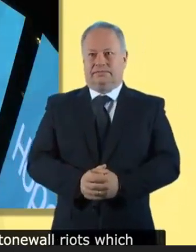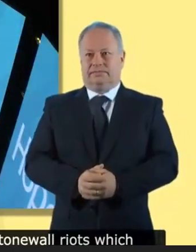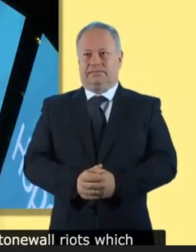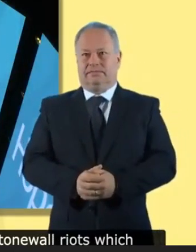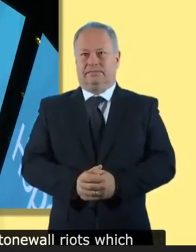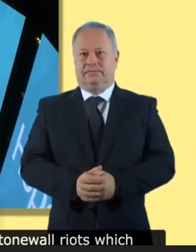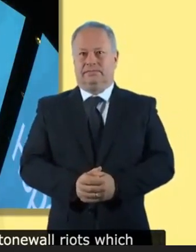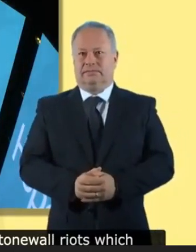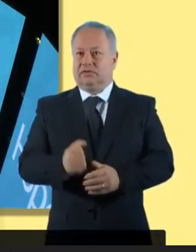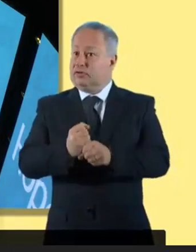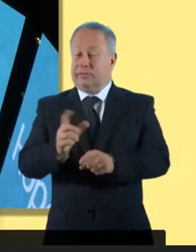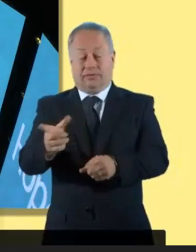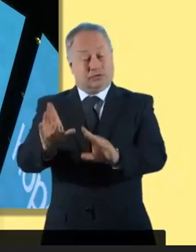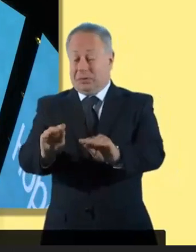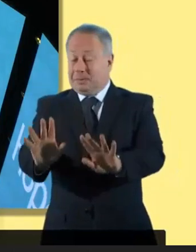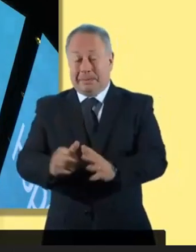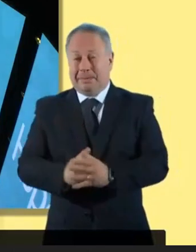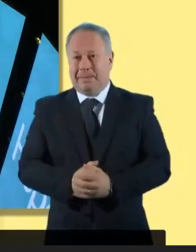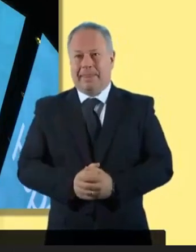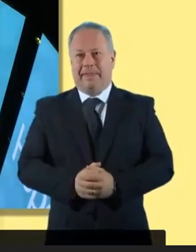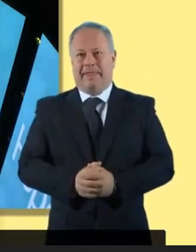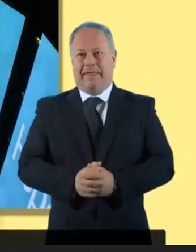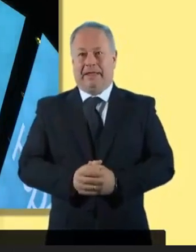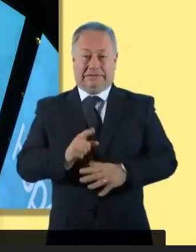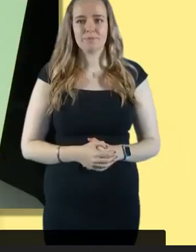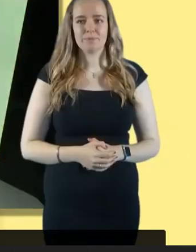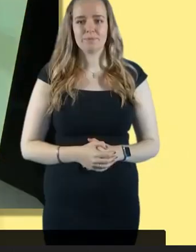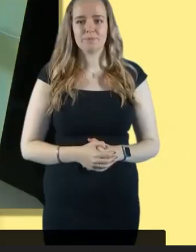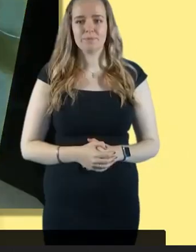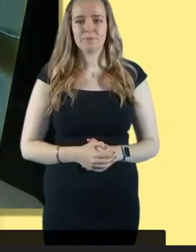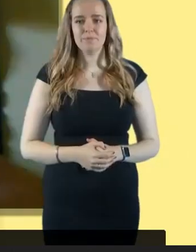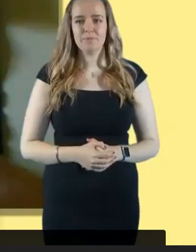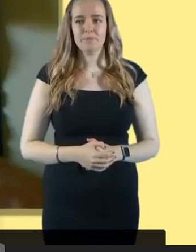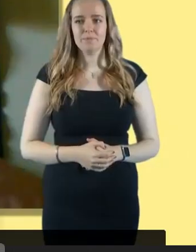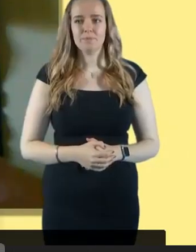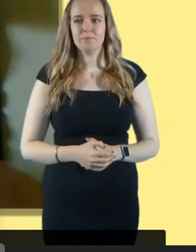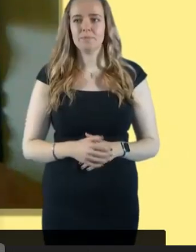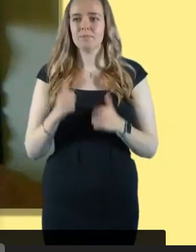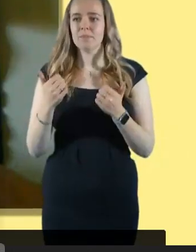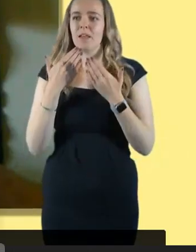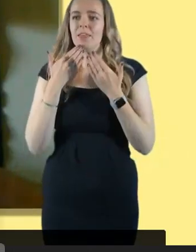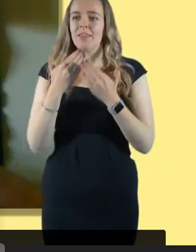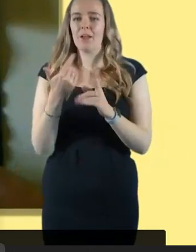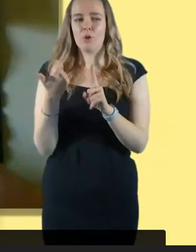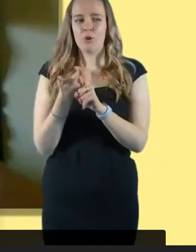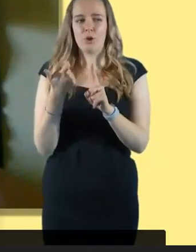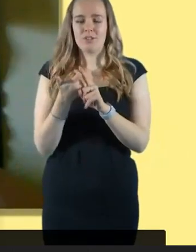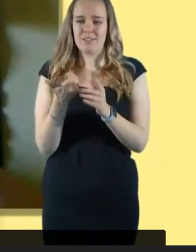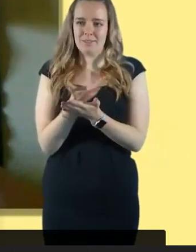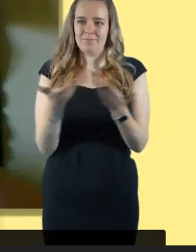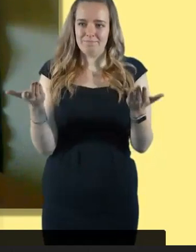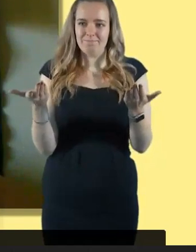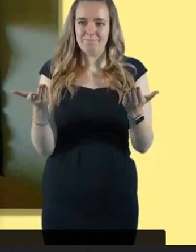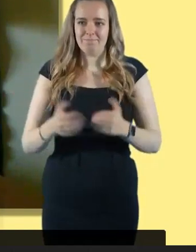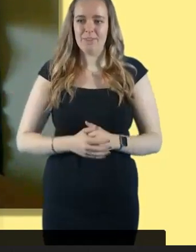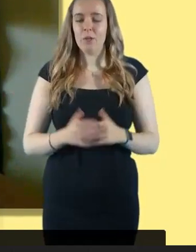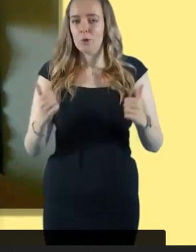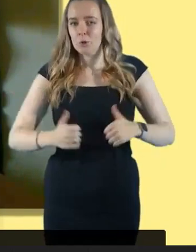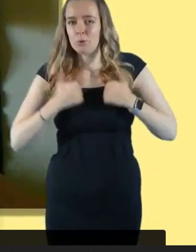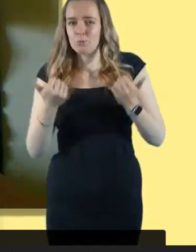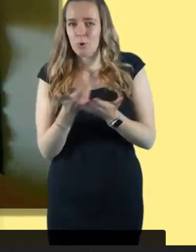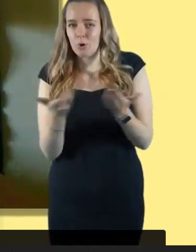you're... Sorry to exclude, but I'm afraid your time is up now. Thank you, Kirsten and conference. Good morning, and